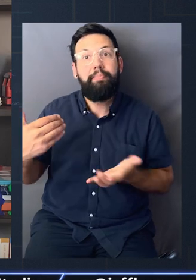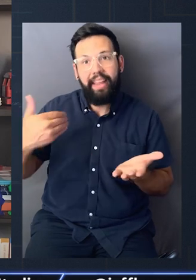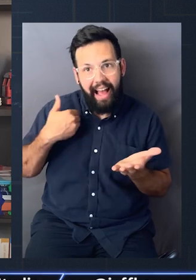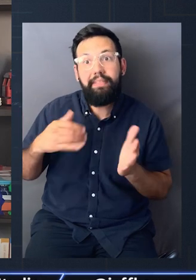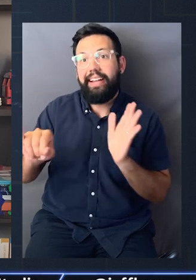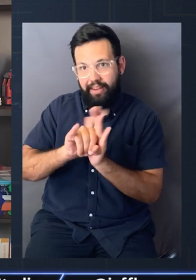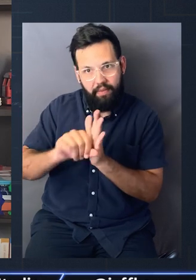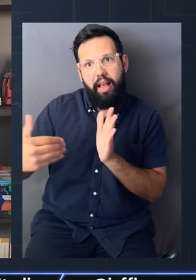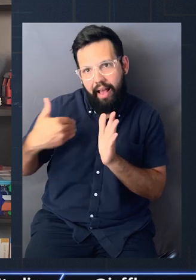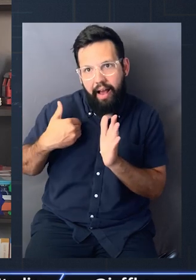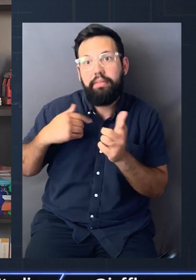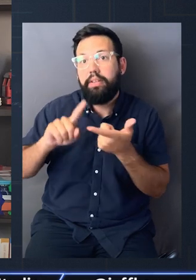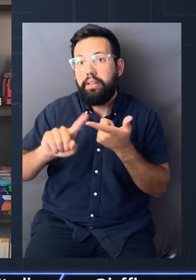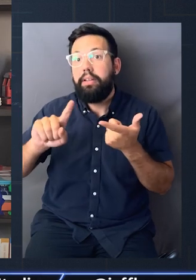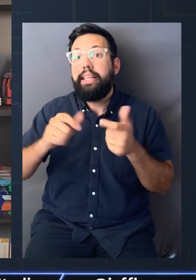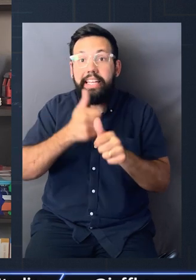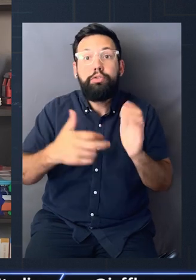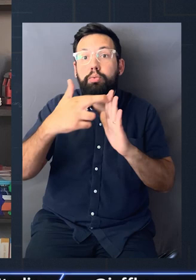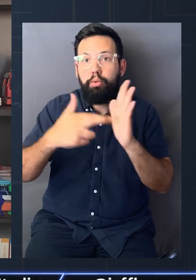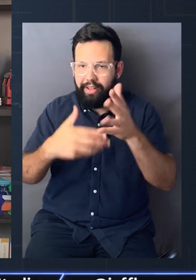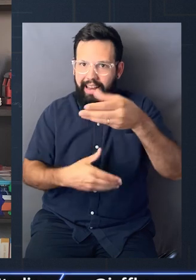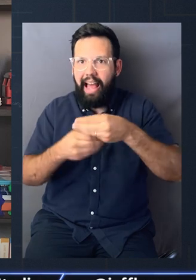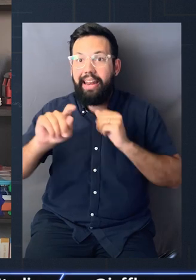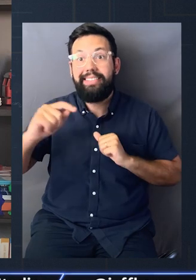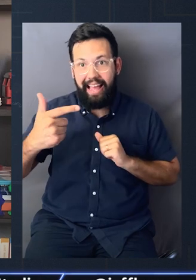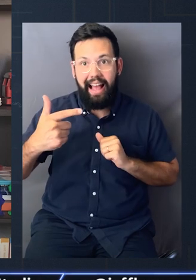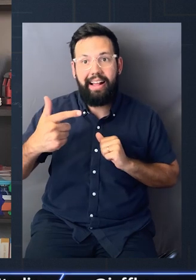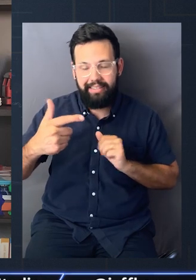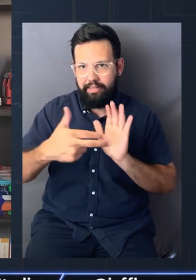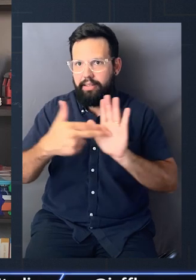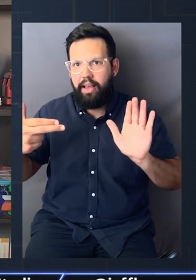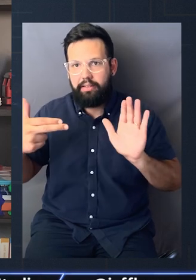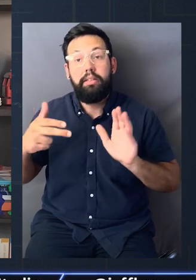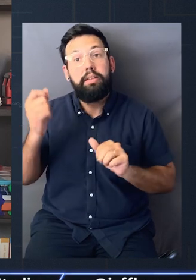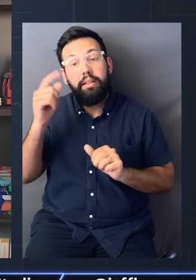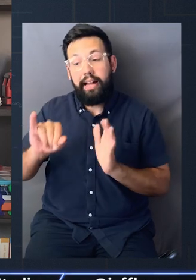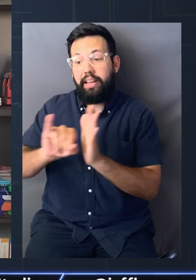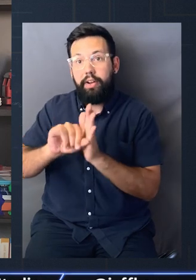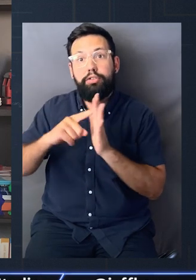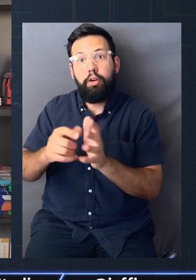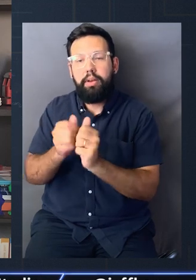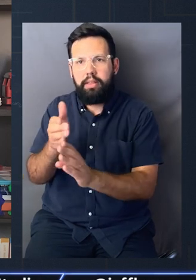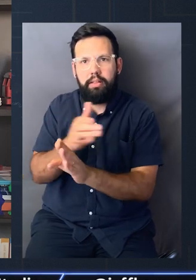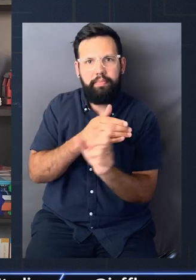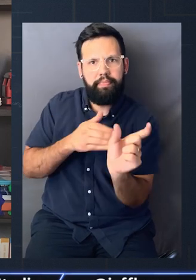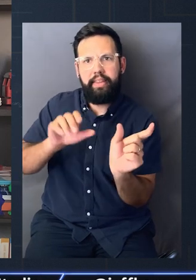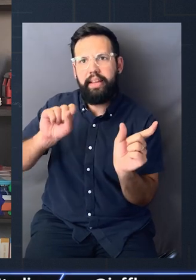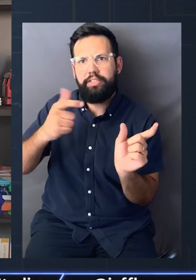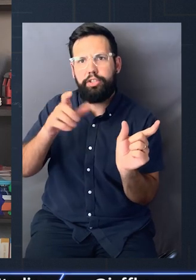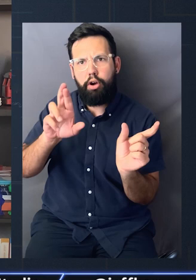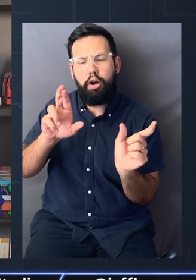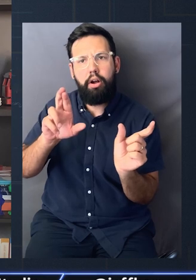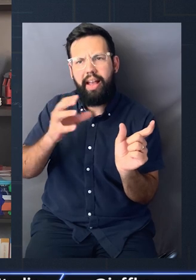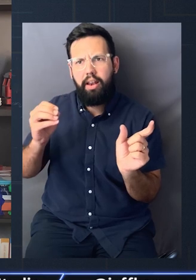an identifier, and you can put tags on each of your security group rules. The identifiers always start with SGR, and